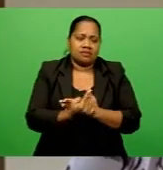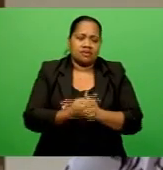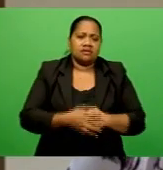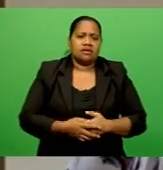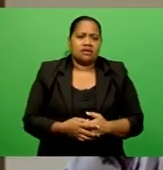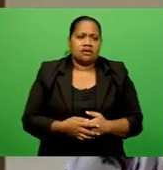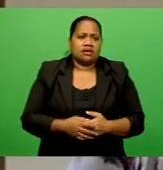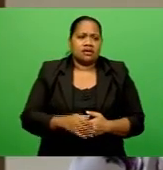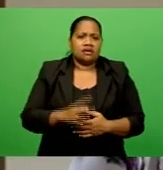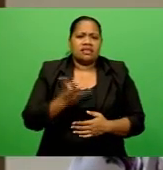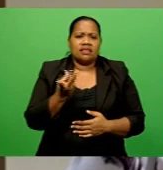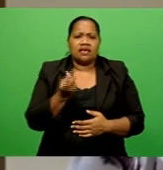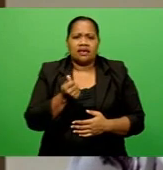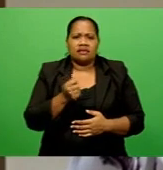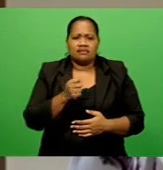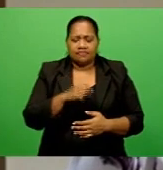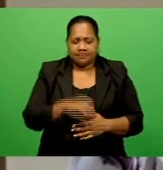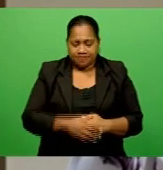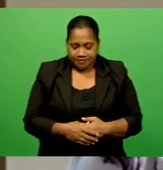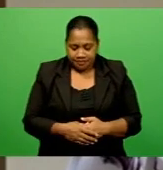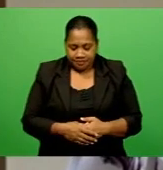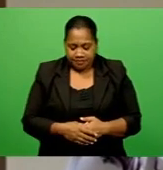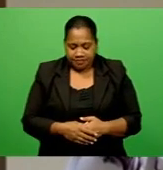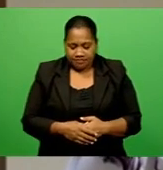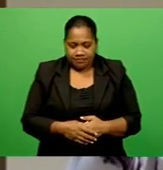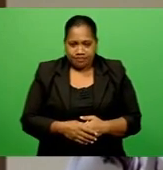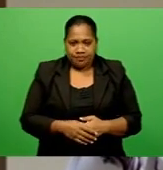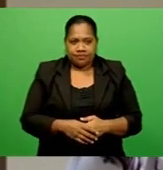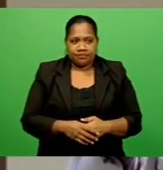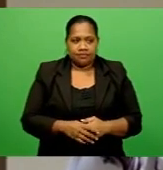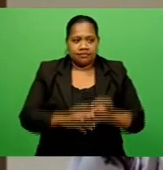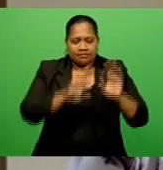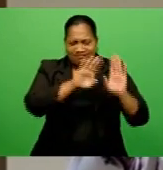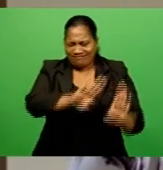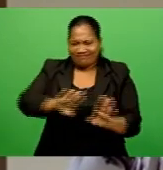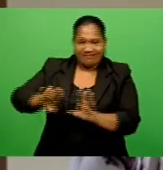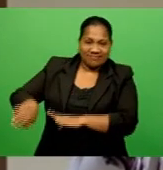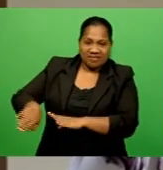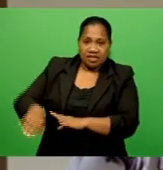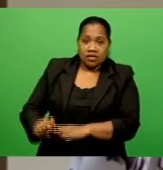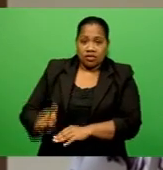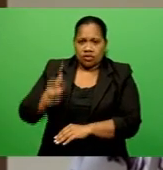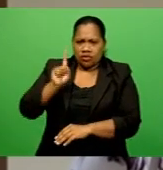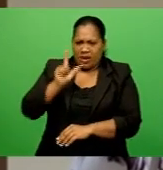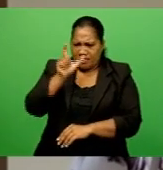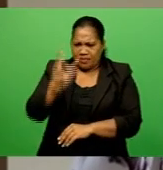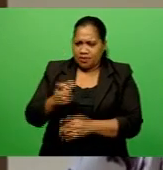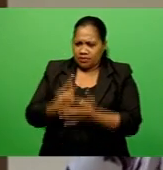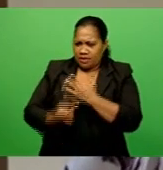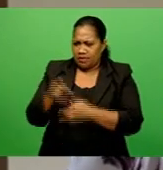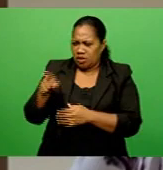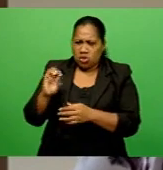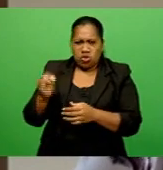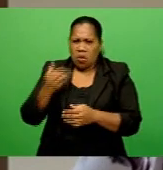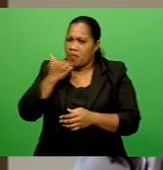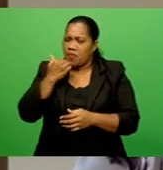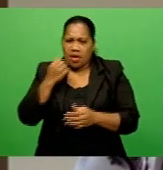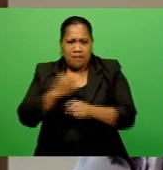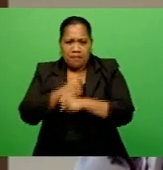put aside, and this particular person assumed so much powers that he became the